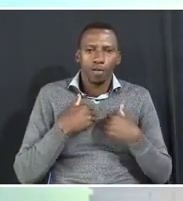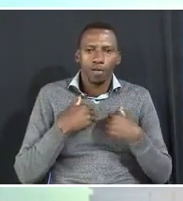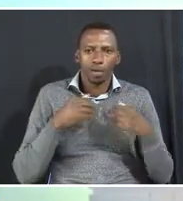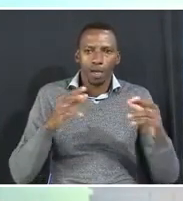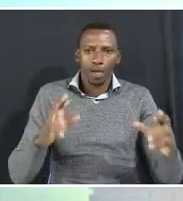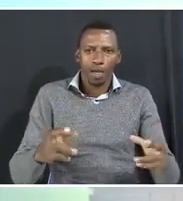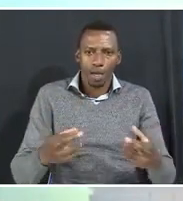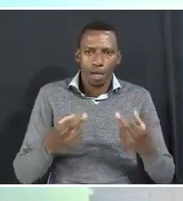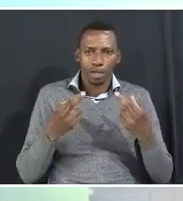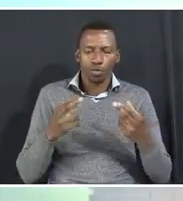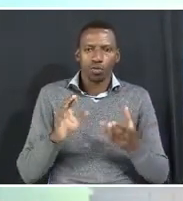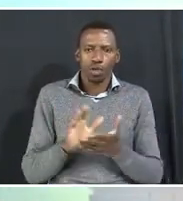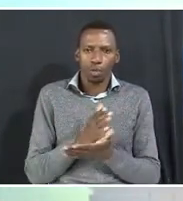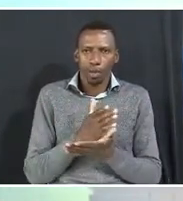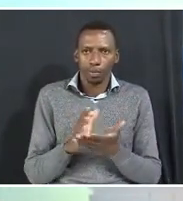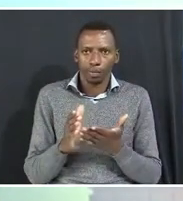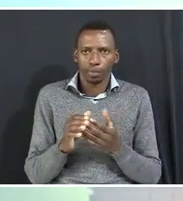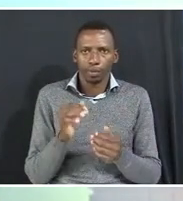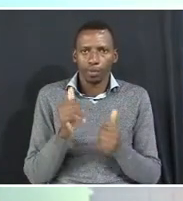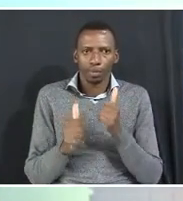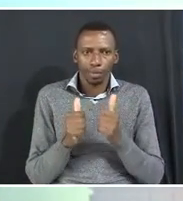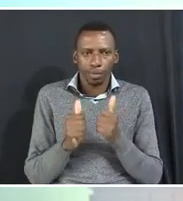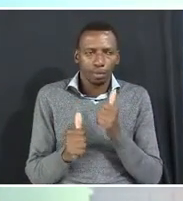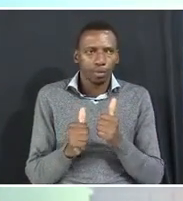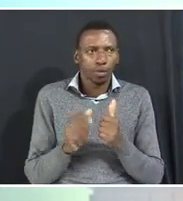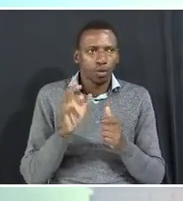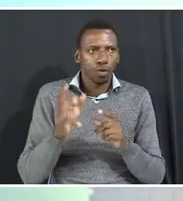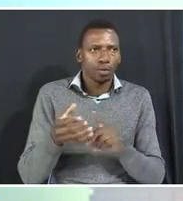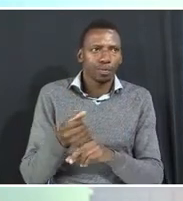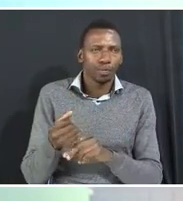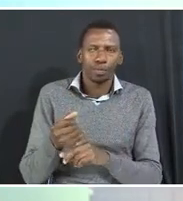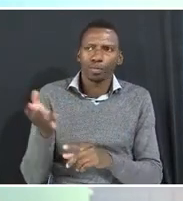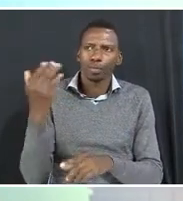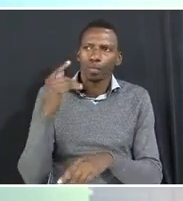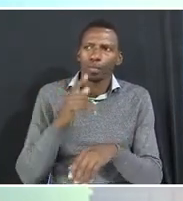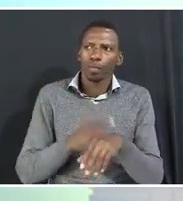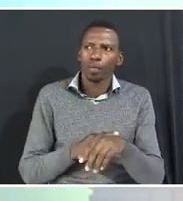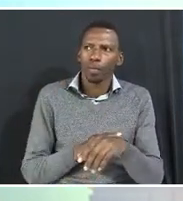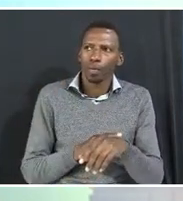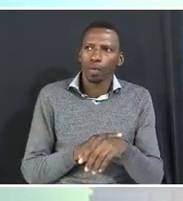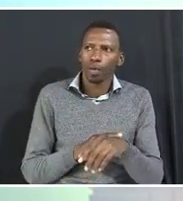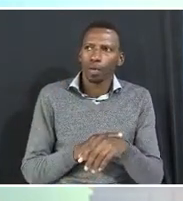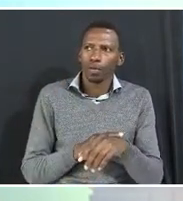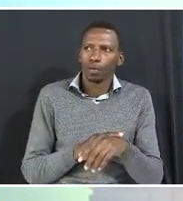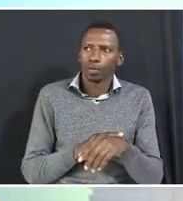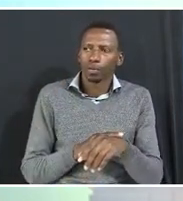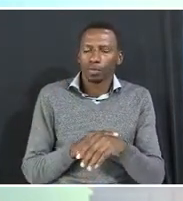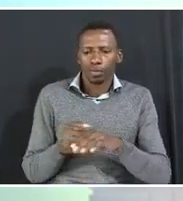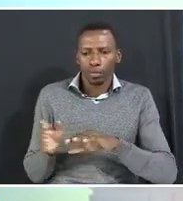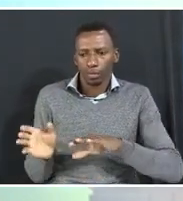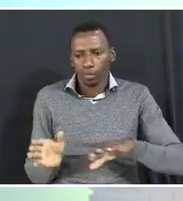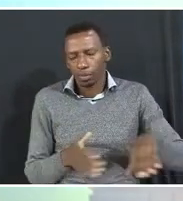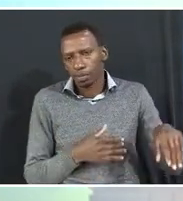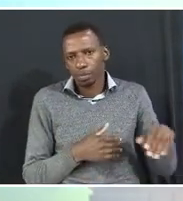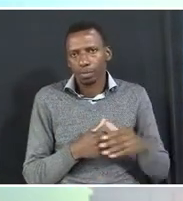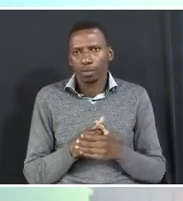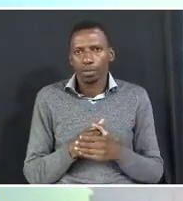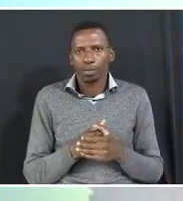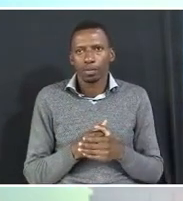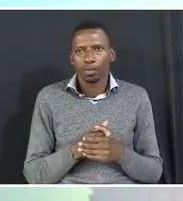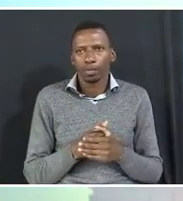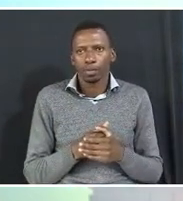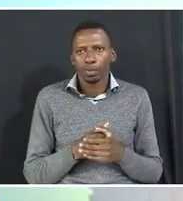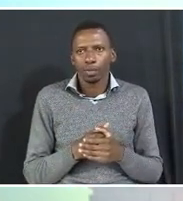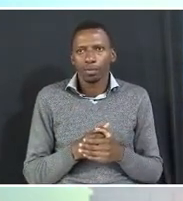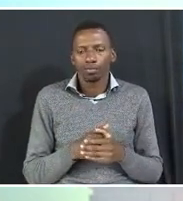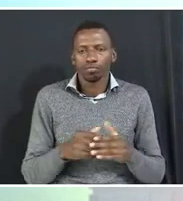rescue departments that are going to reach out. Last time when, let me not go there, let me leave it at that, Adventist men.